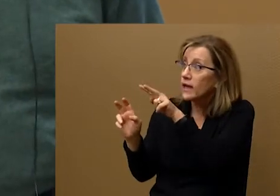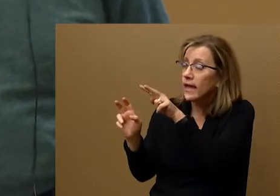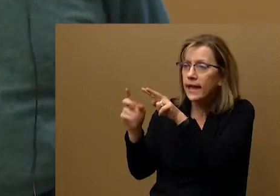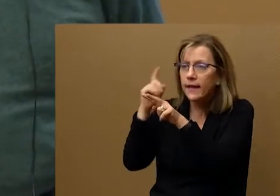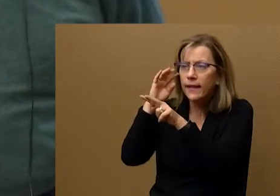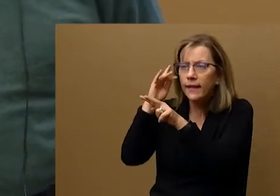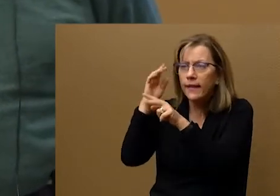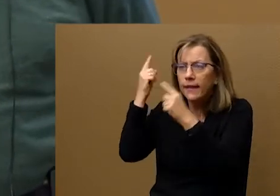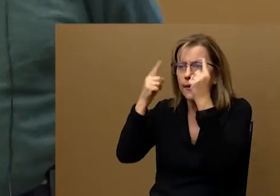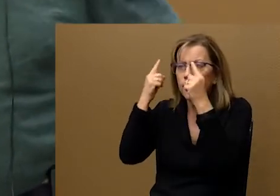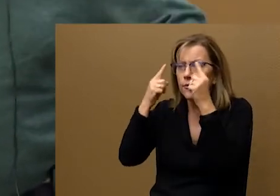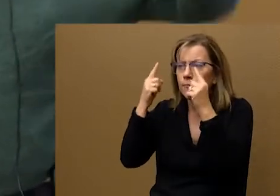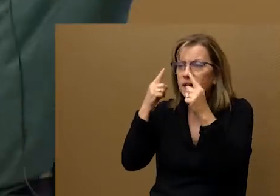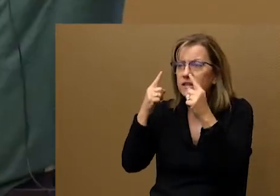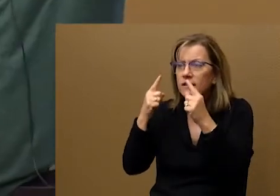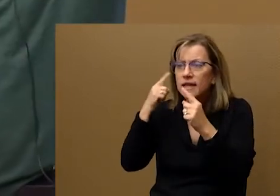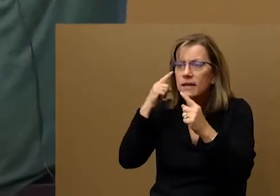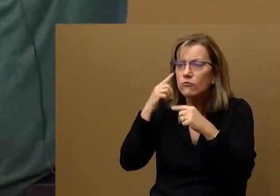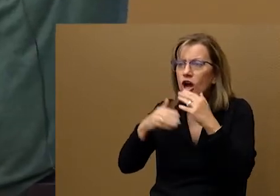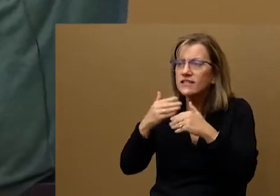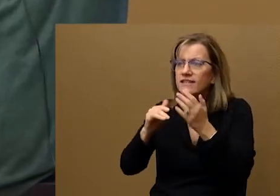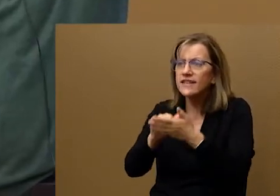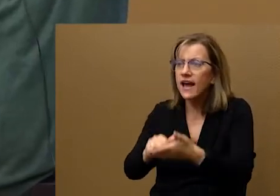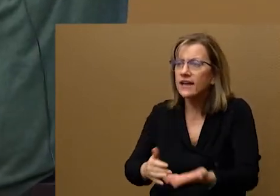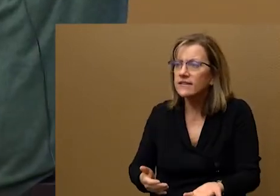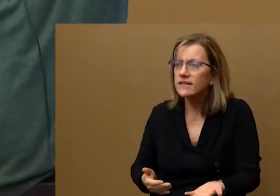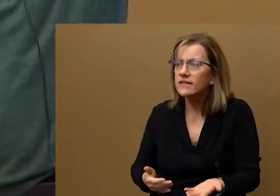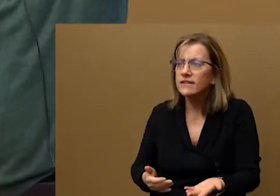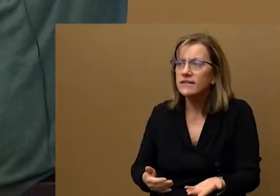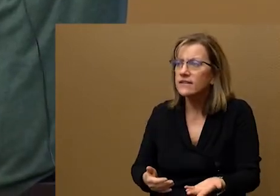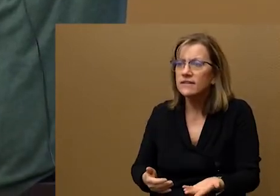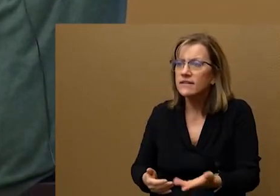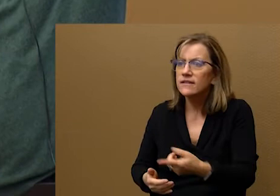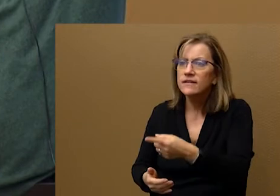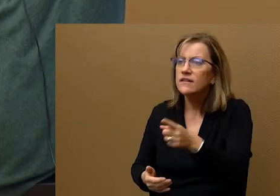without language? Who says yes? How many would say yes?